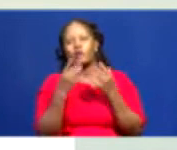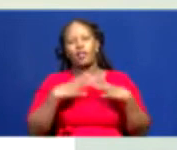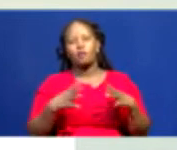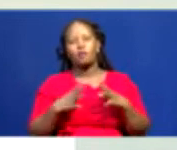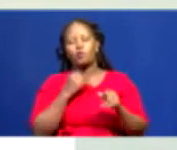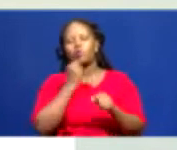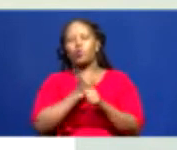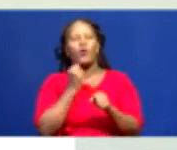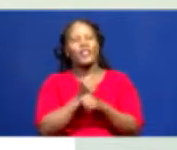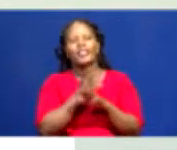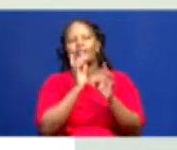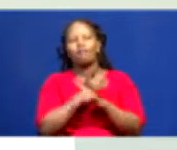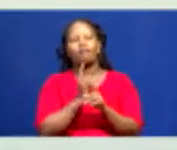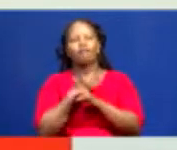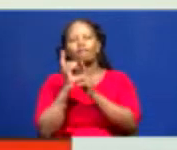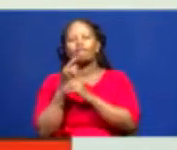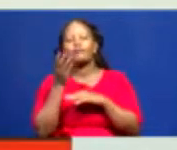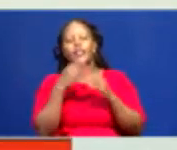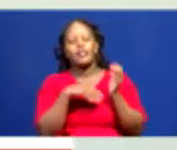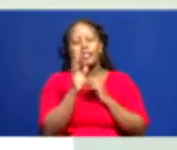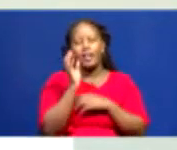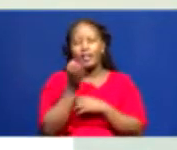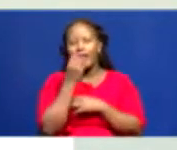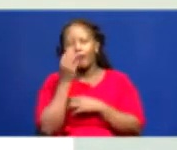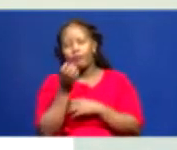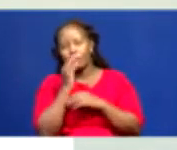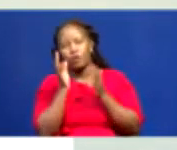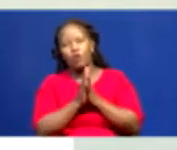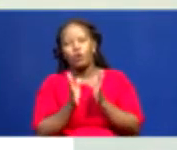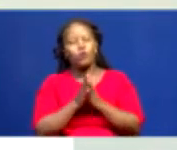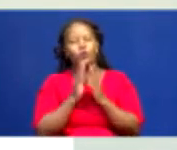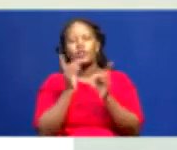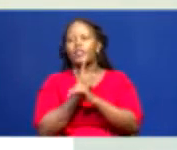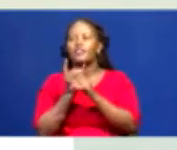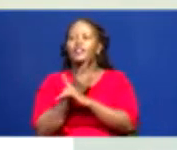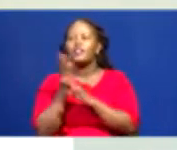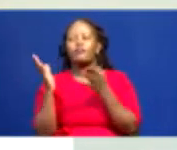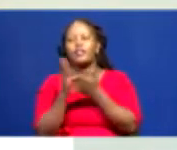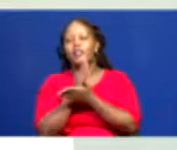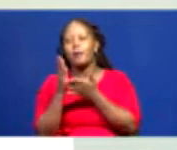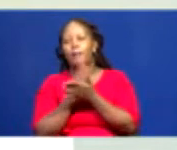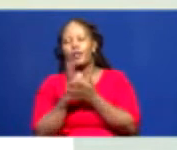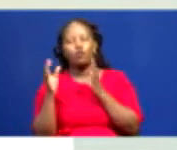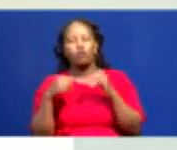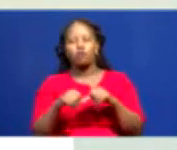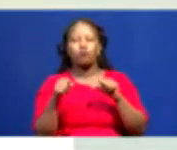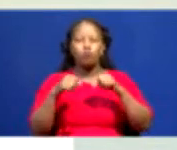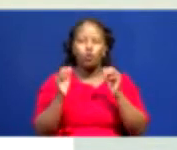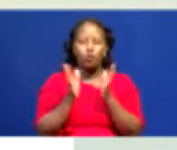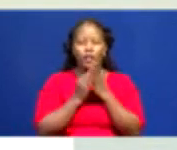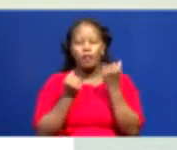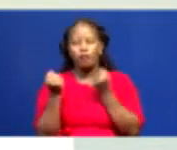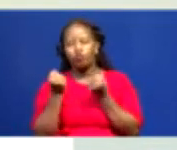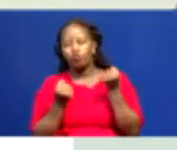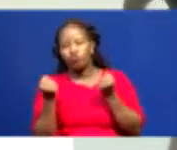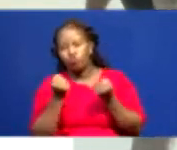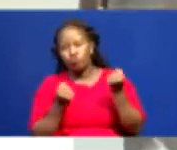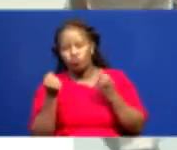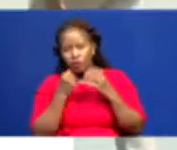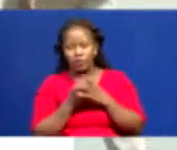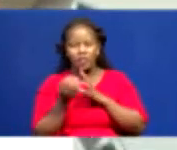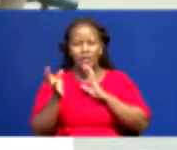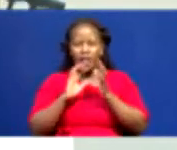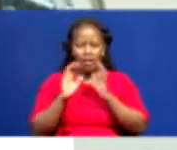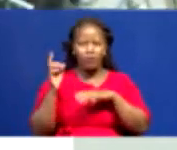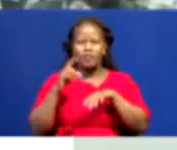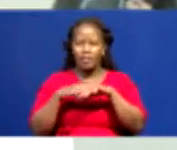mechanic, selling food, and also selling spare parts for motor vehicle and motorcycles. We are told that around